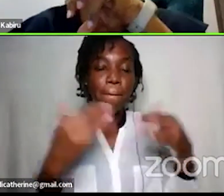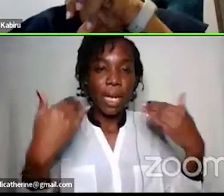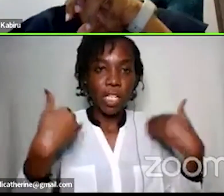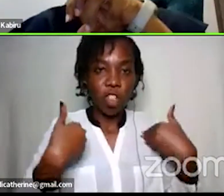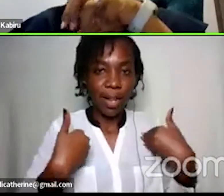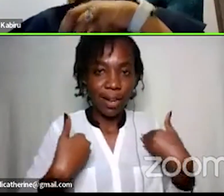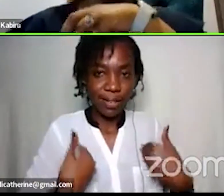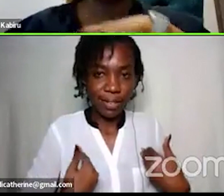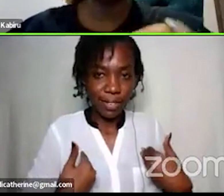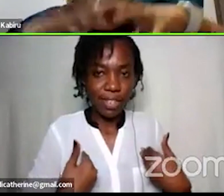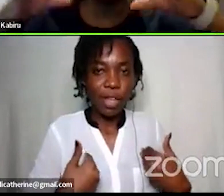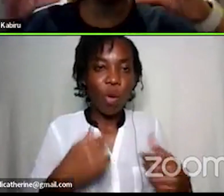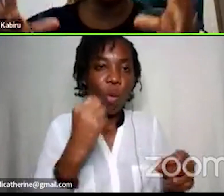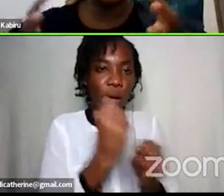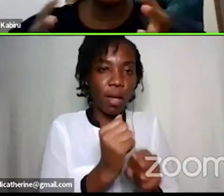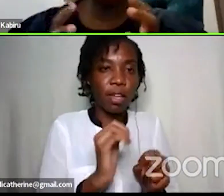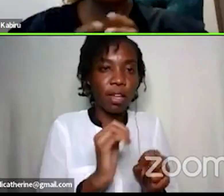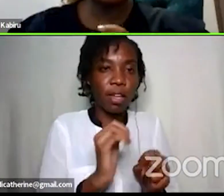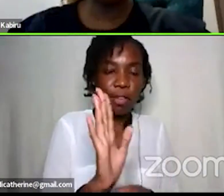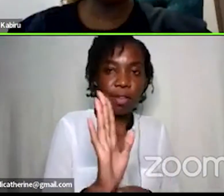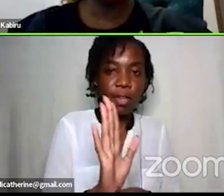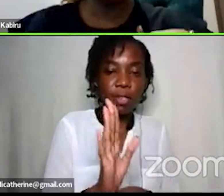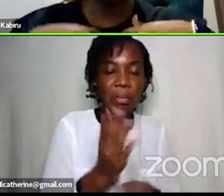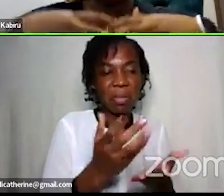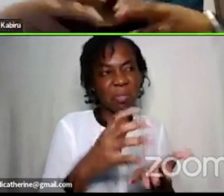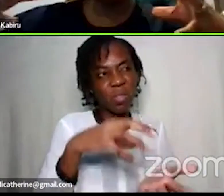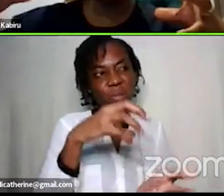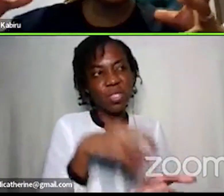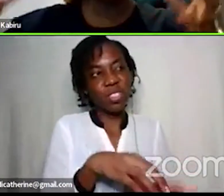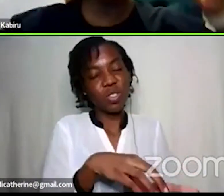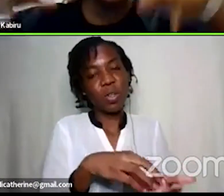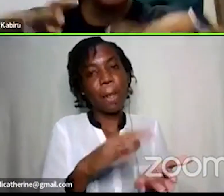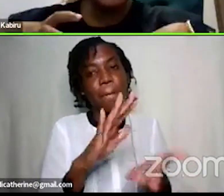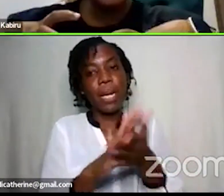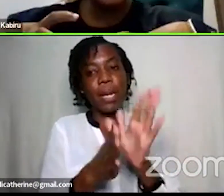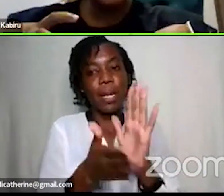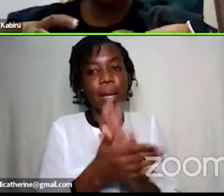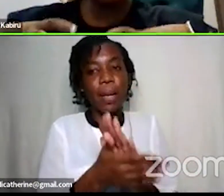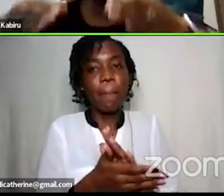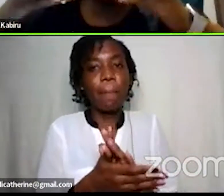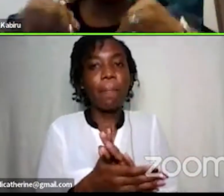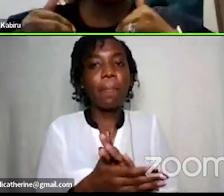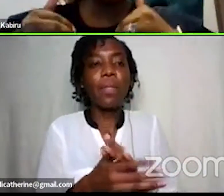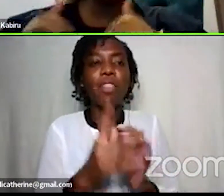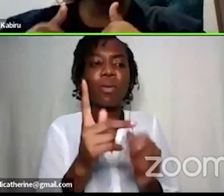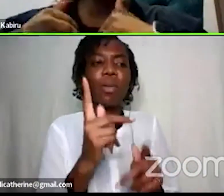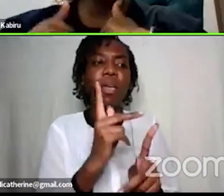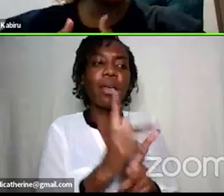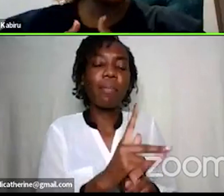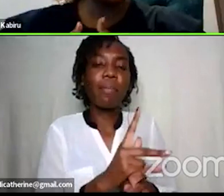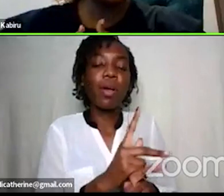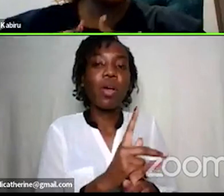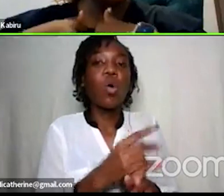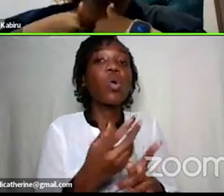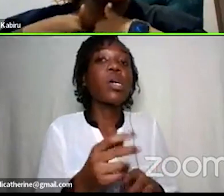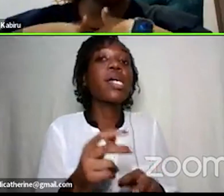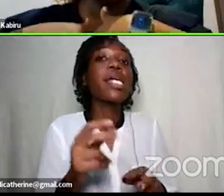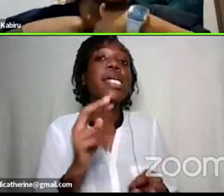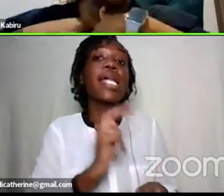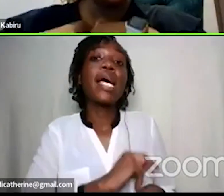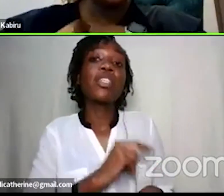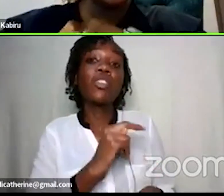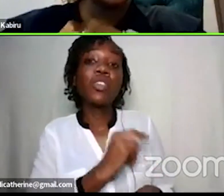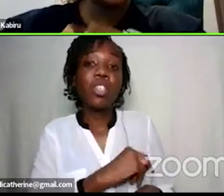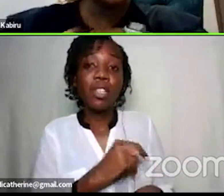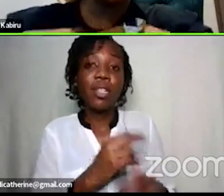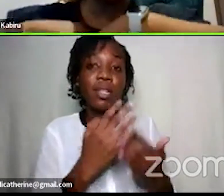your work, or you can be conditioned to become accommodating, but your natural predisposition is that